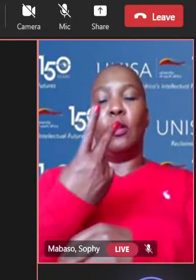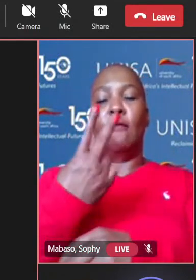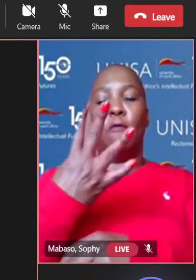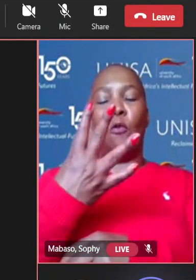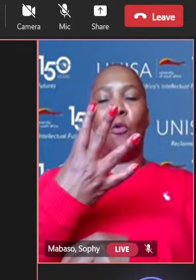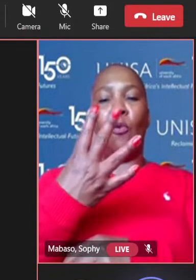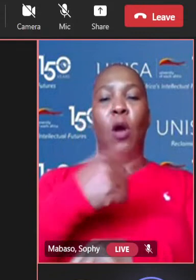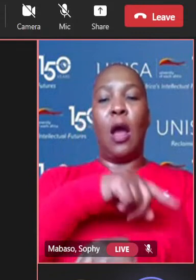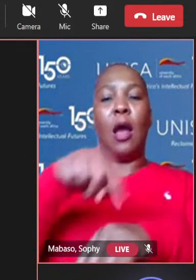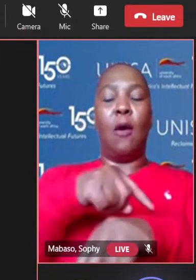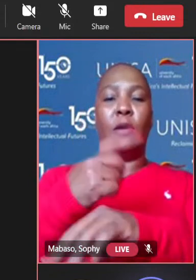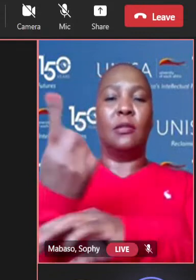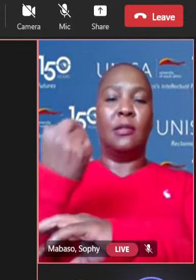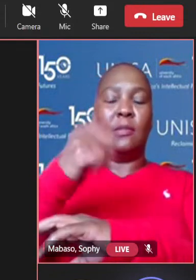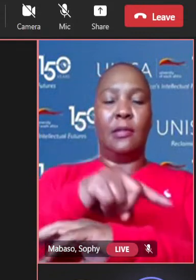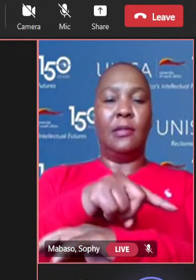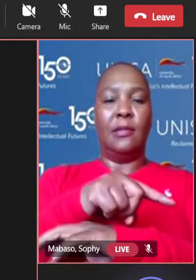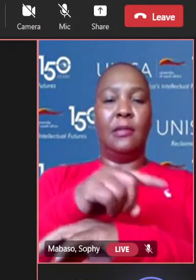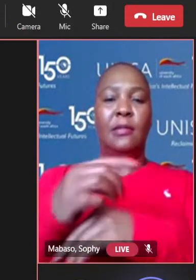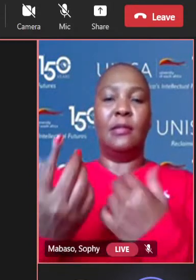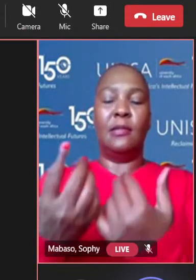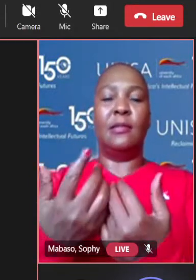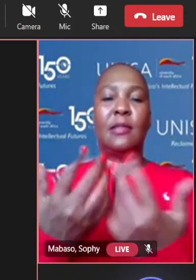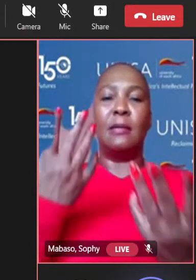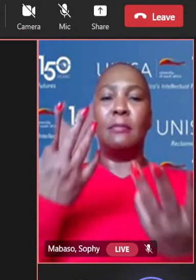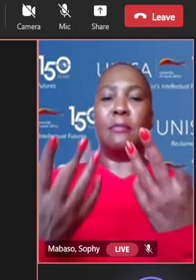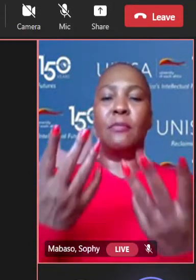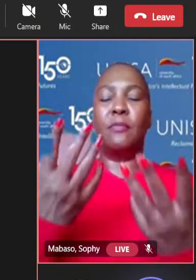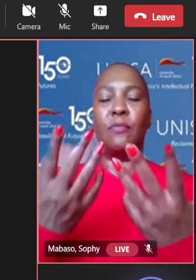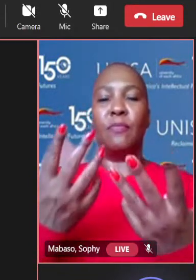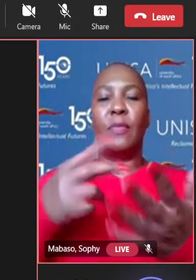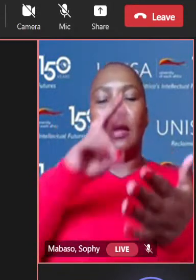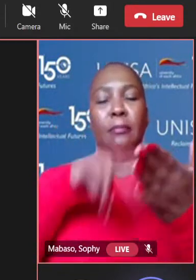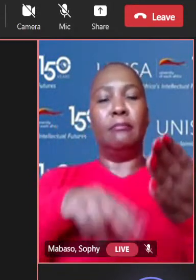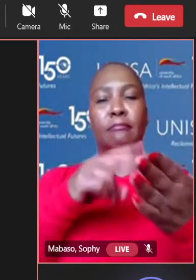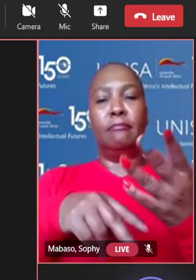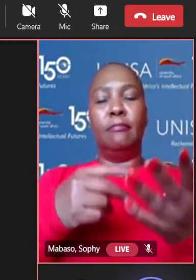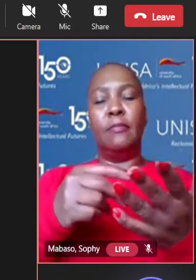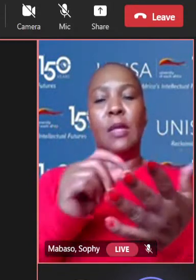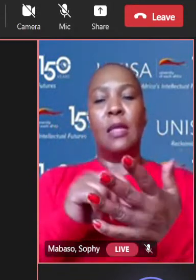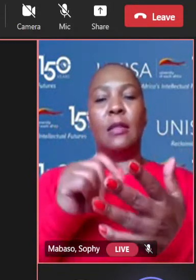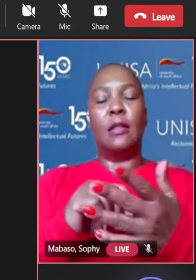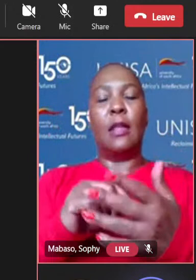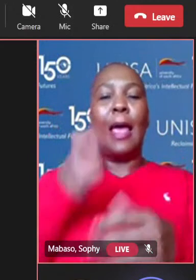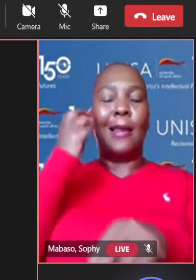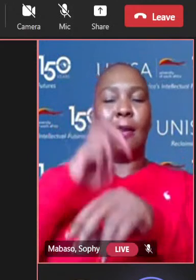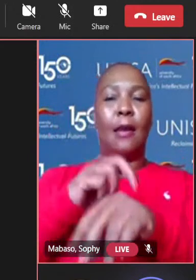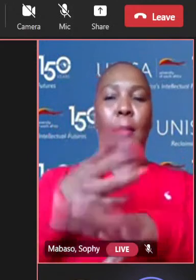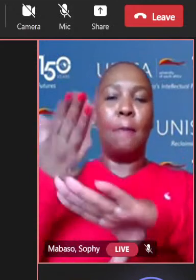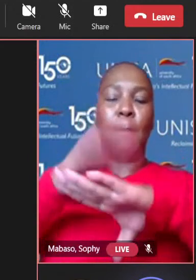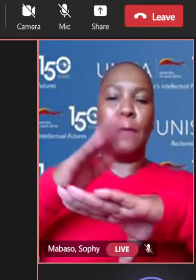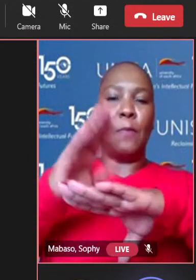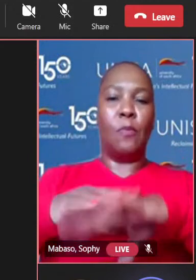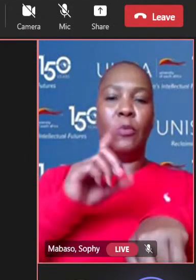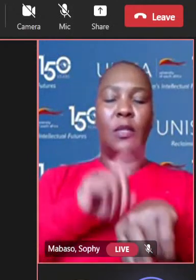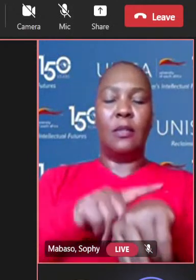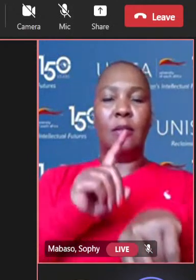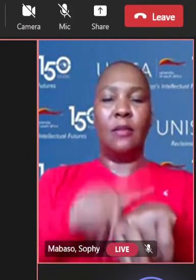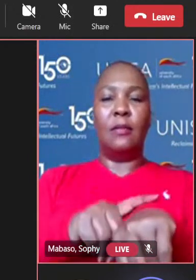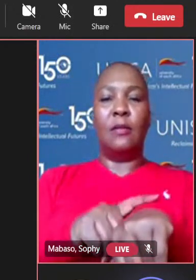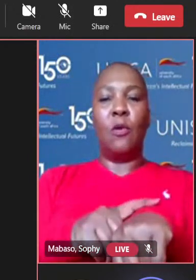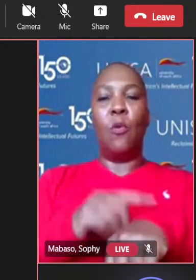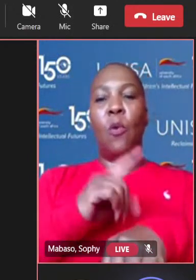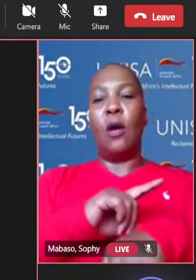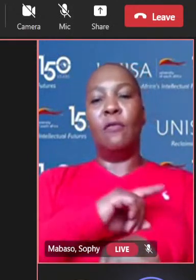Okay, and you need to see how I will spend more time doing the things that are important.